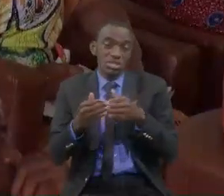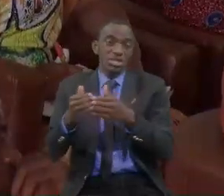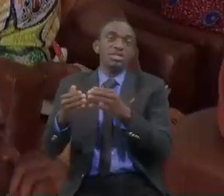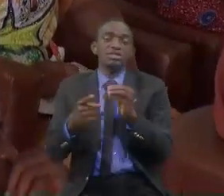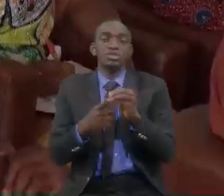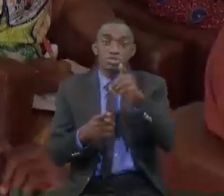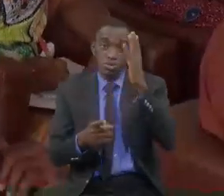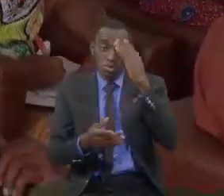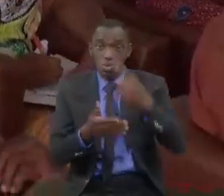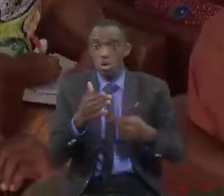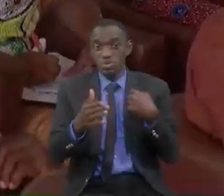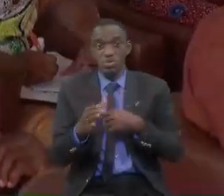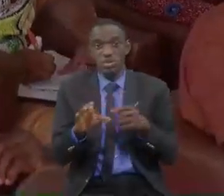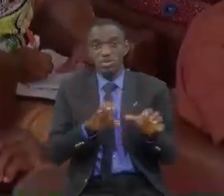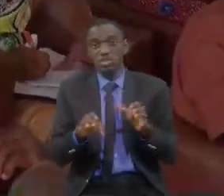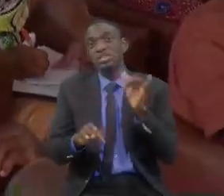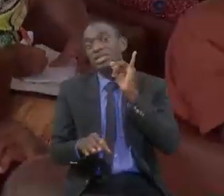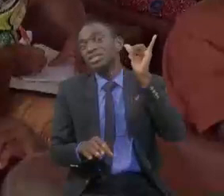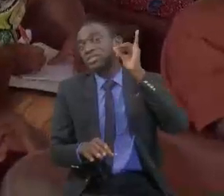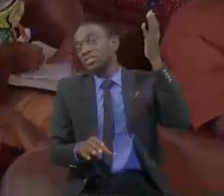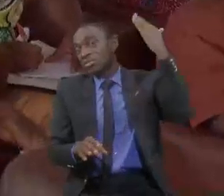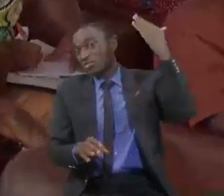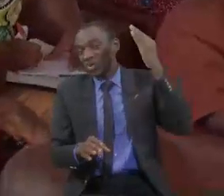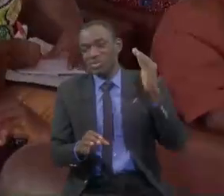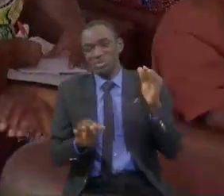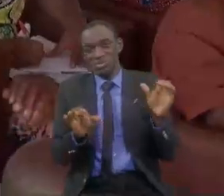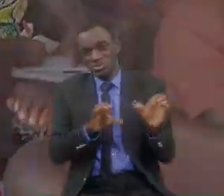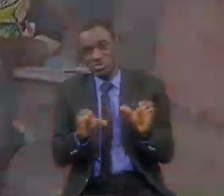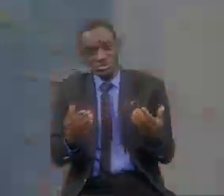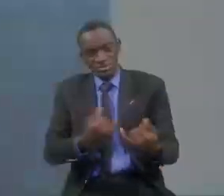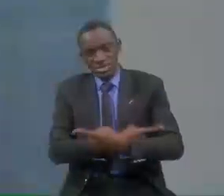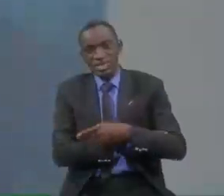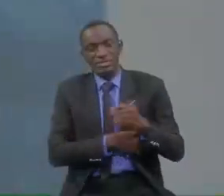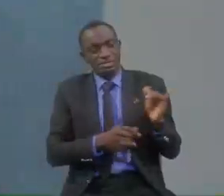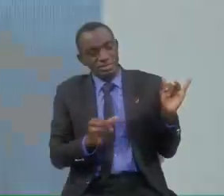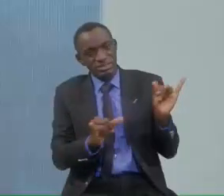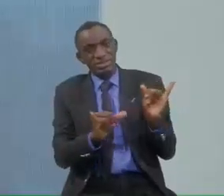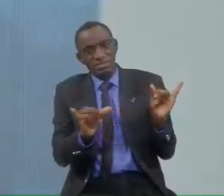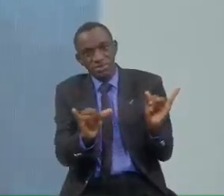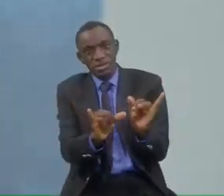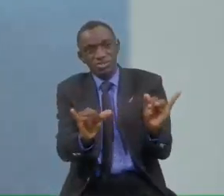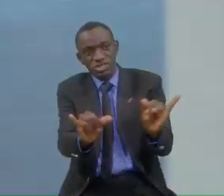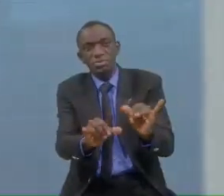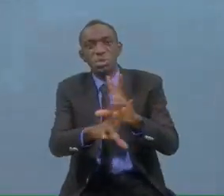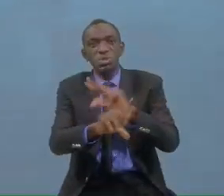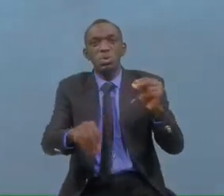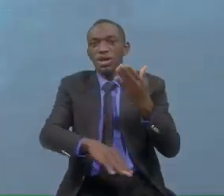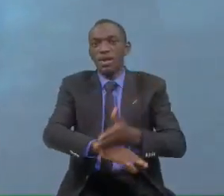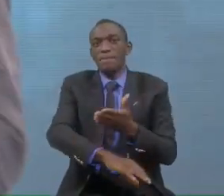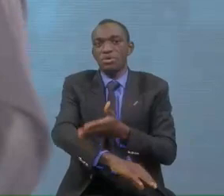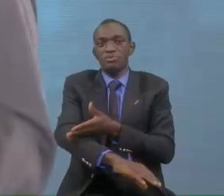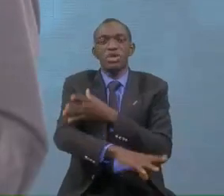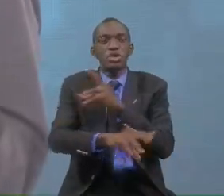do today. And the way we did it the other time, we do today. No improvement, no increase,